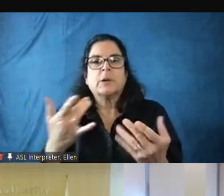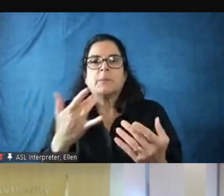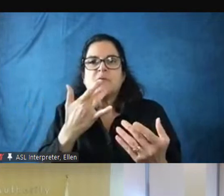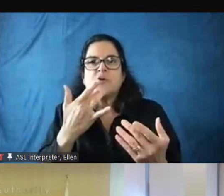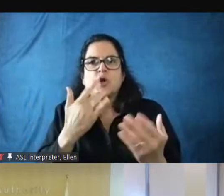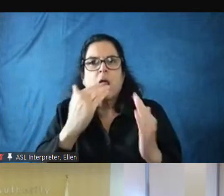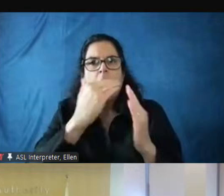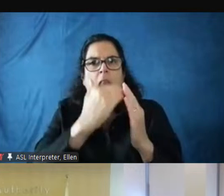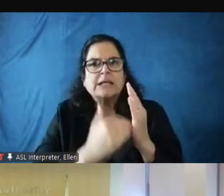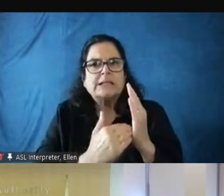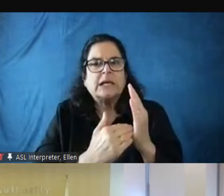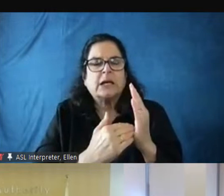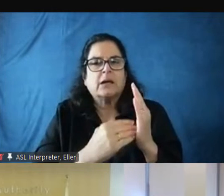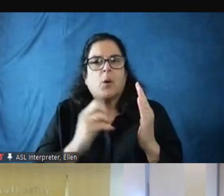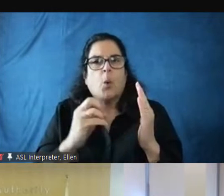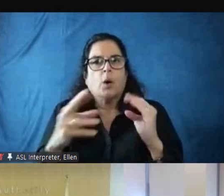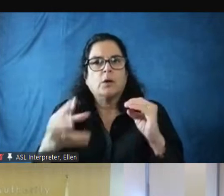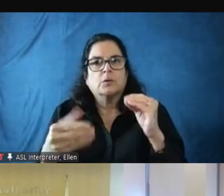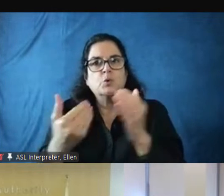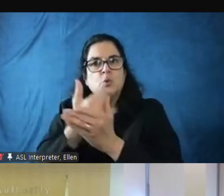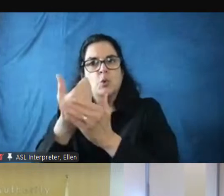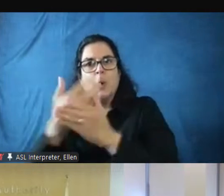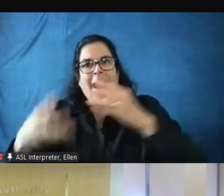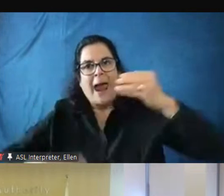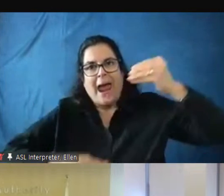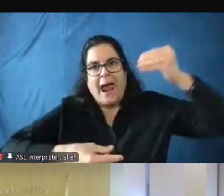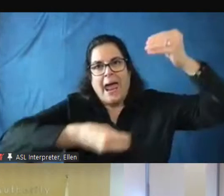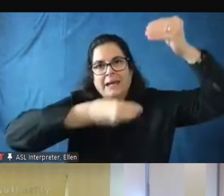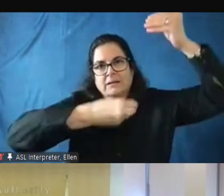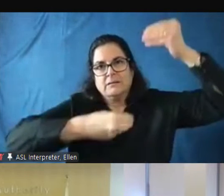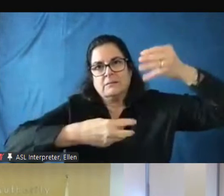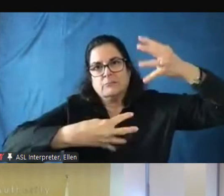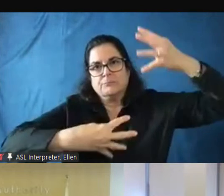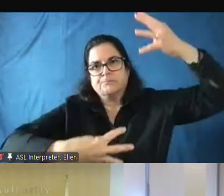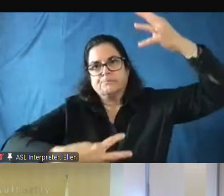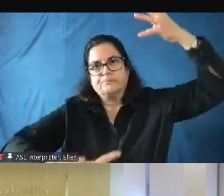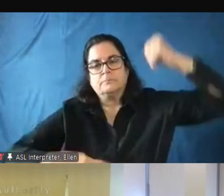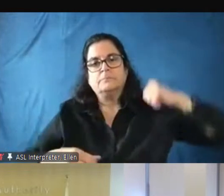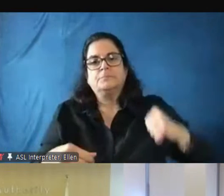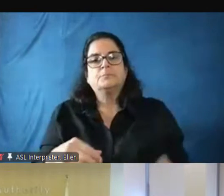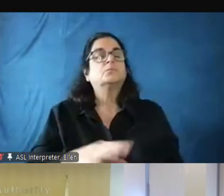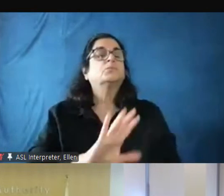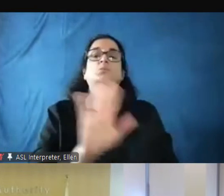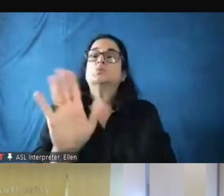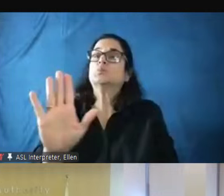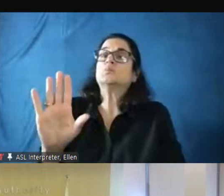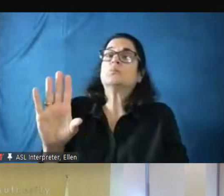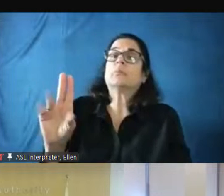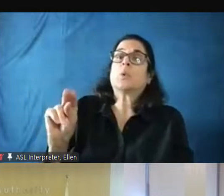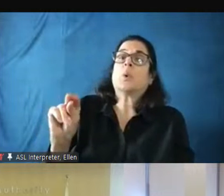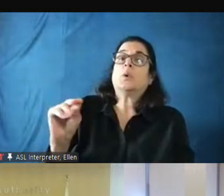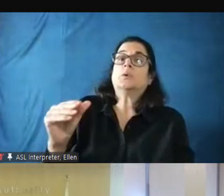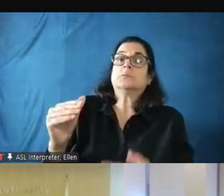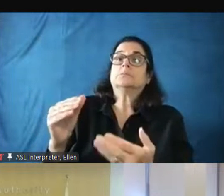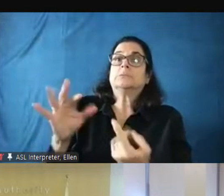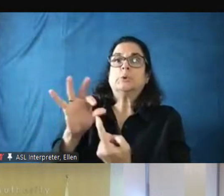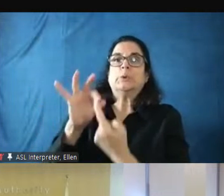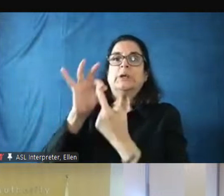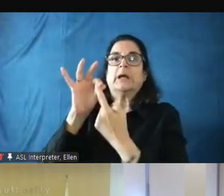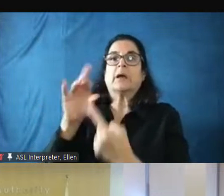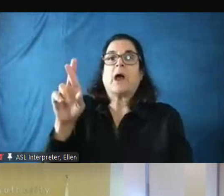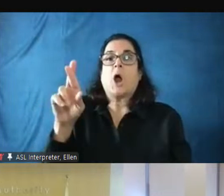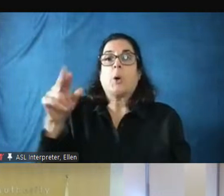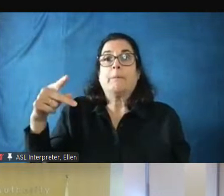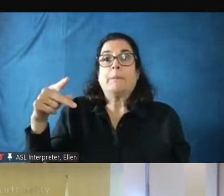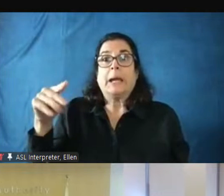new ones are added? And then what is that criteria? No, the unique thing with RPM, because of the size and